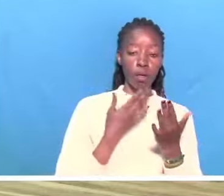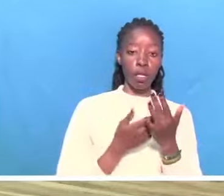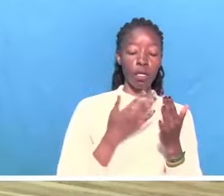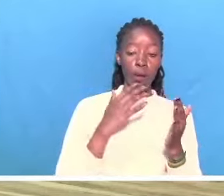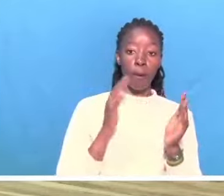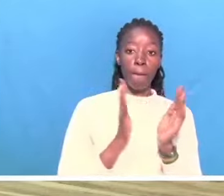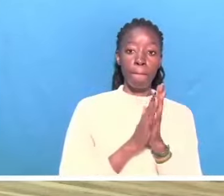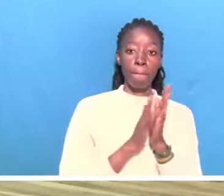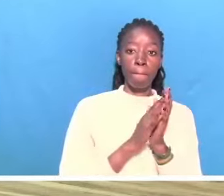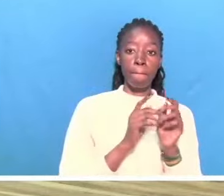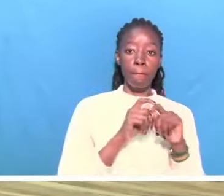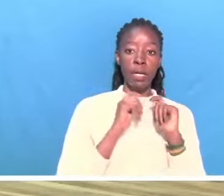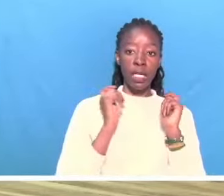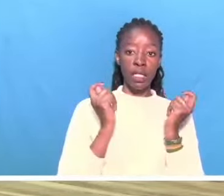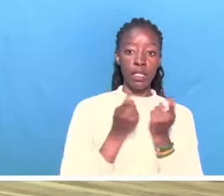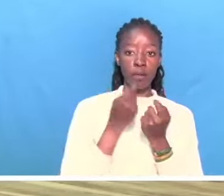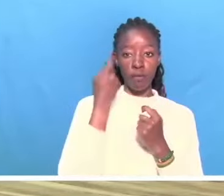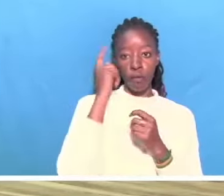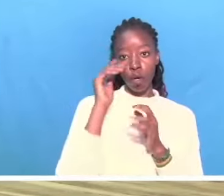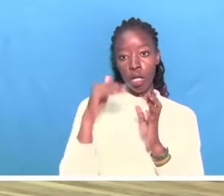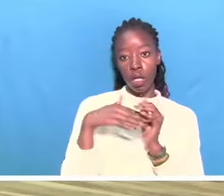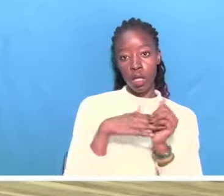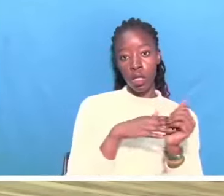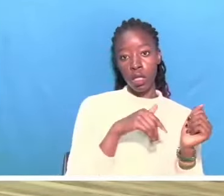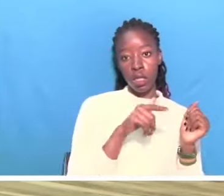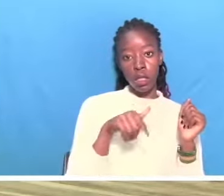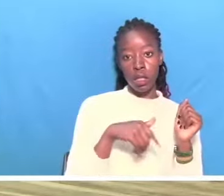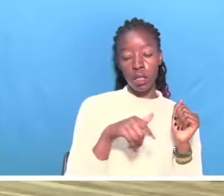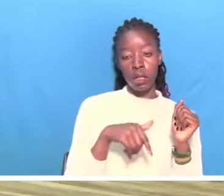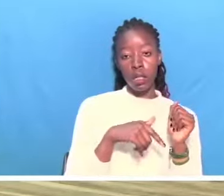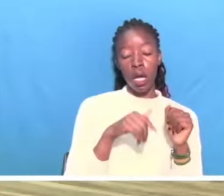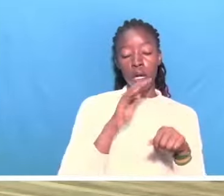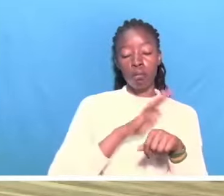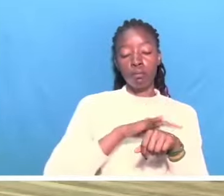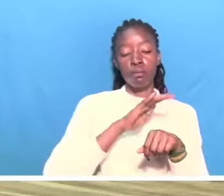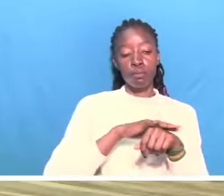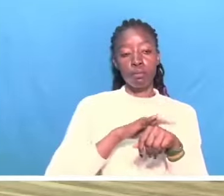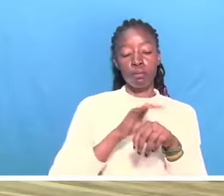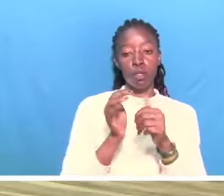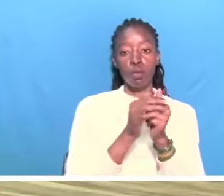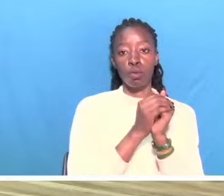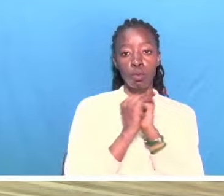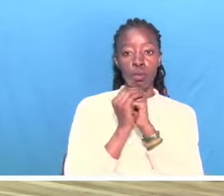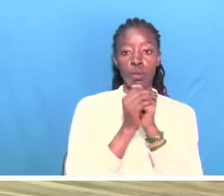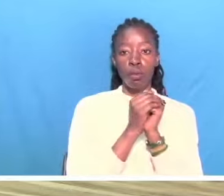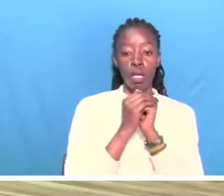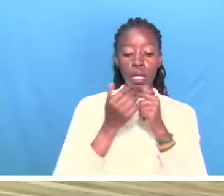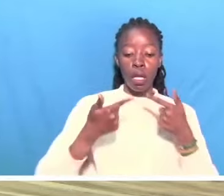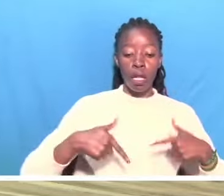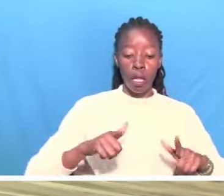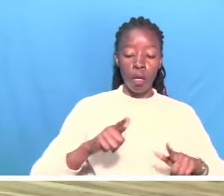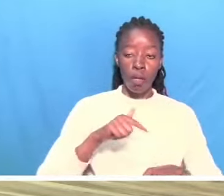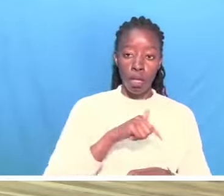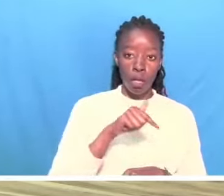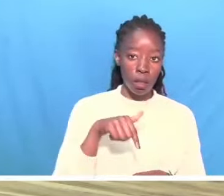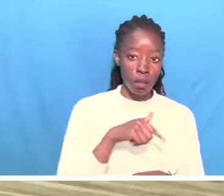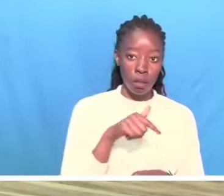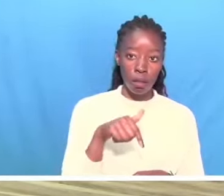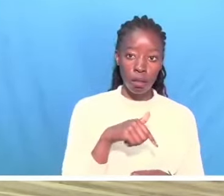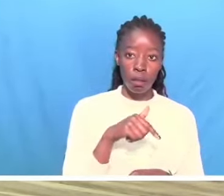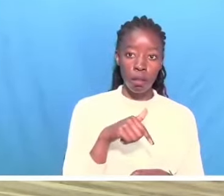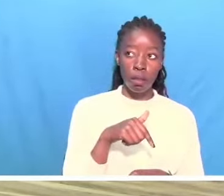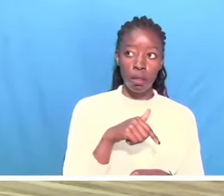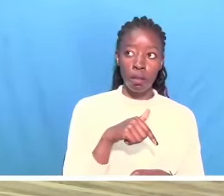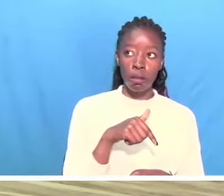worship, for leading us in such powerful worship and allowing us to